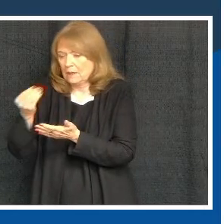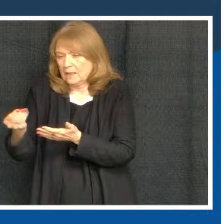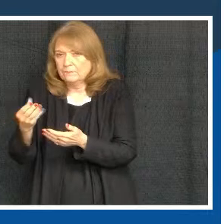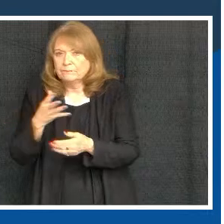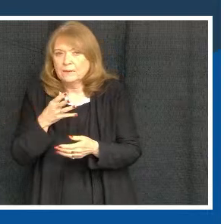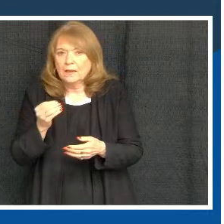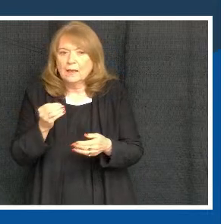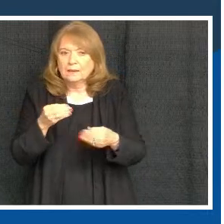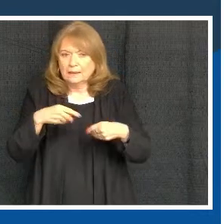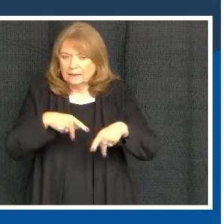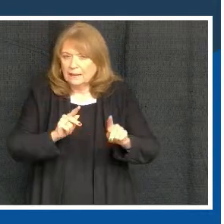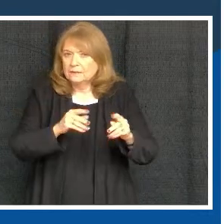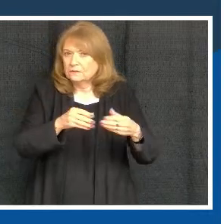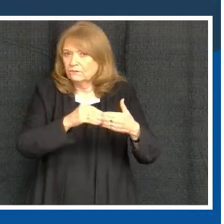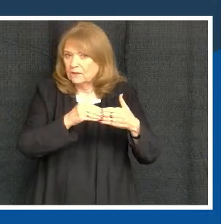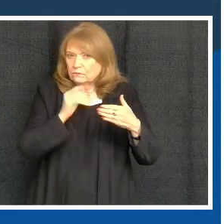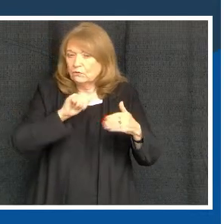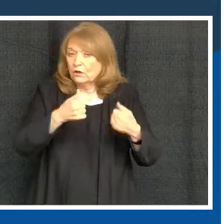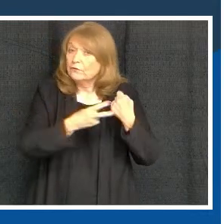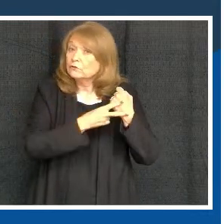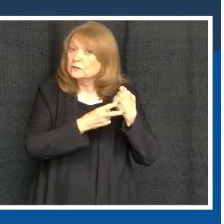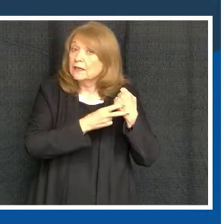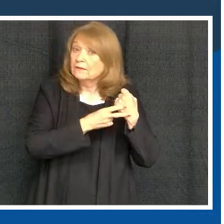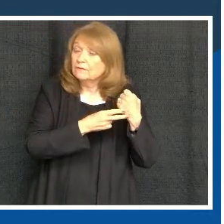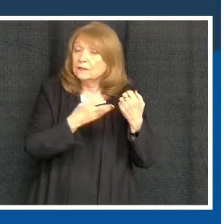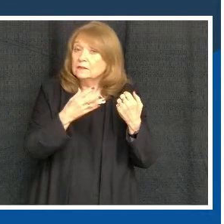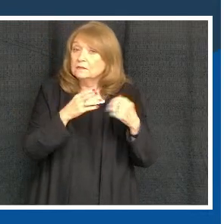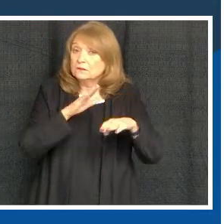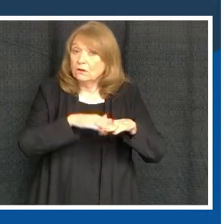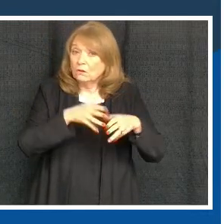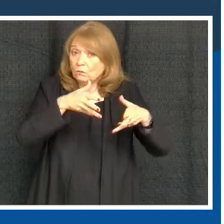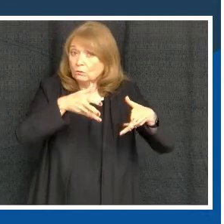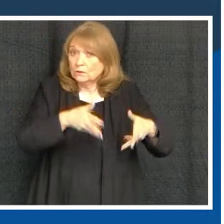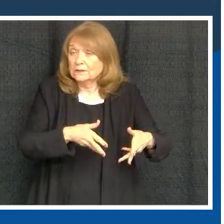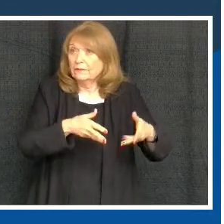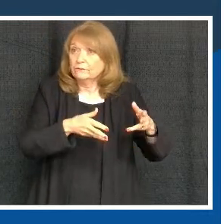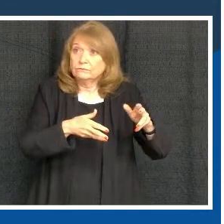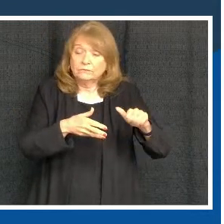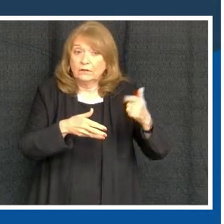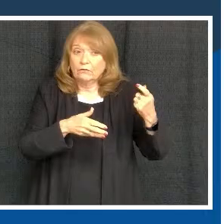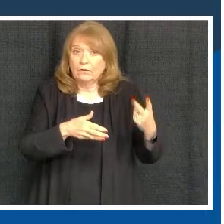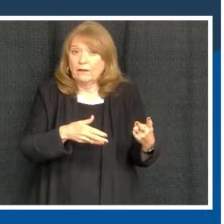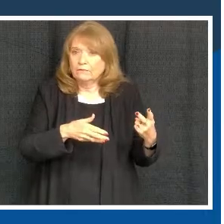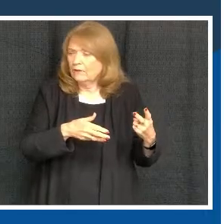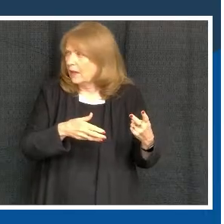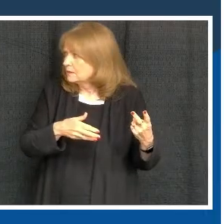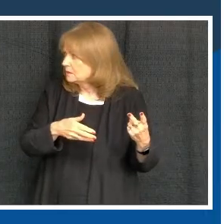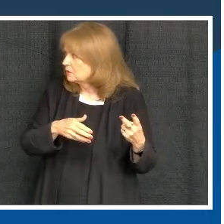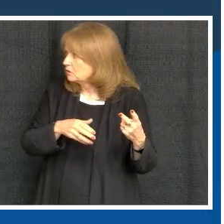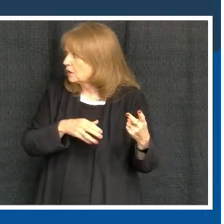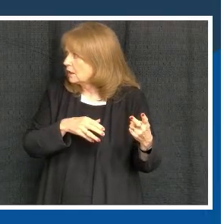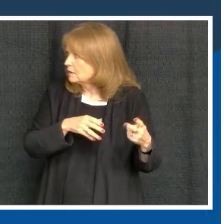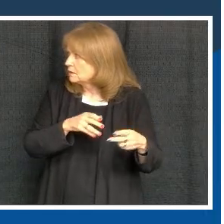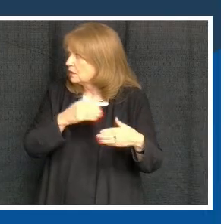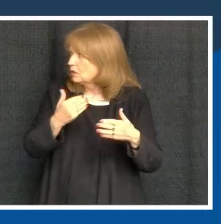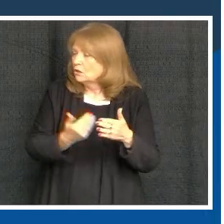allowing flexibility for other savings opportunities on the remaining half, such as through hedging. Comment or question regarding